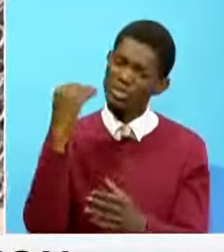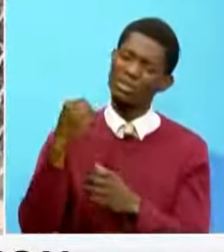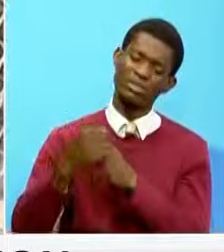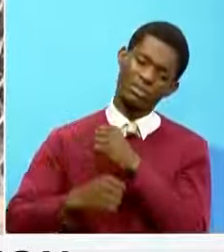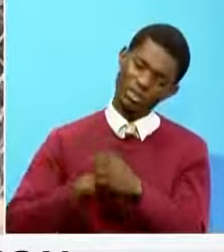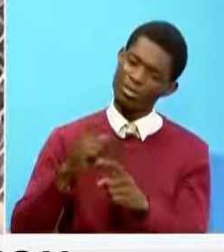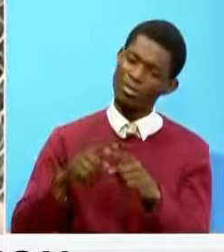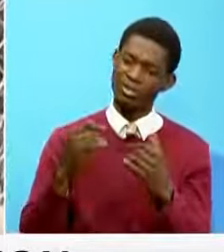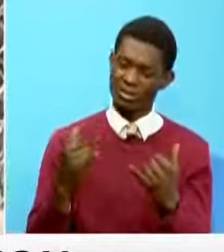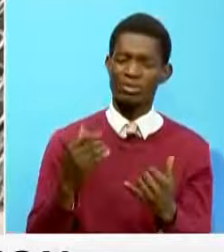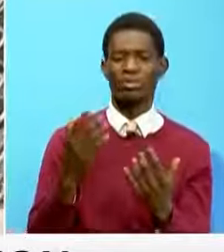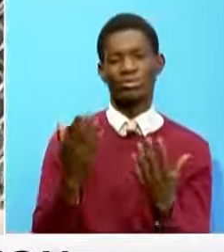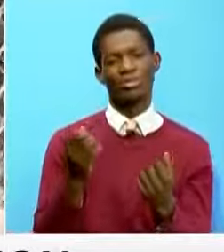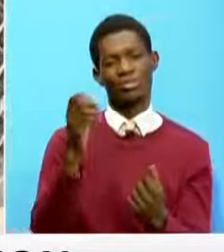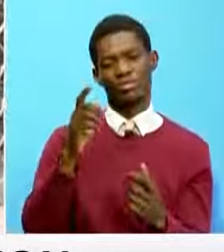government.